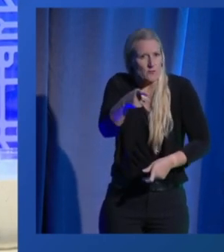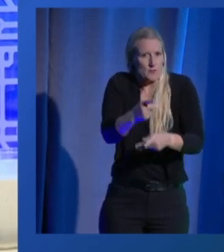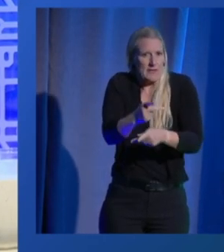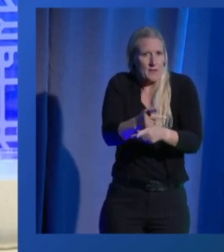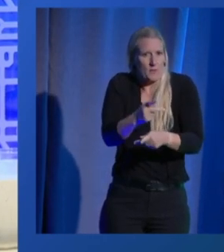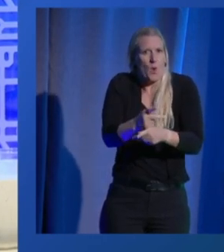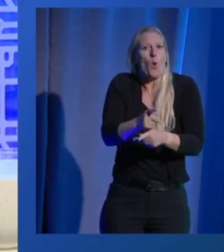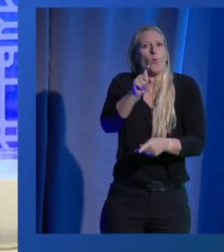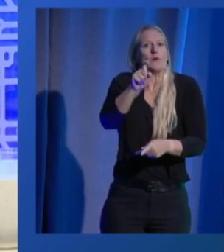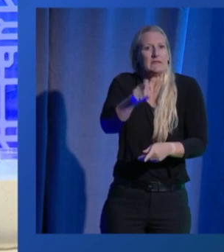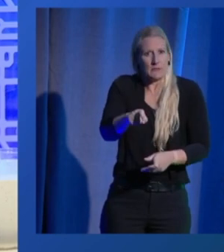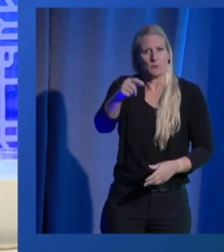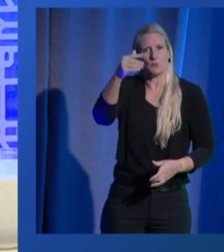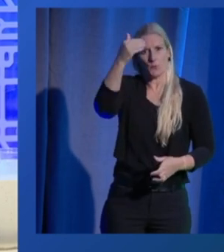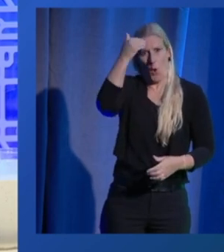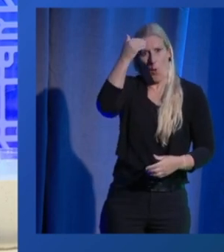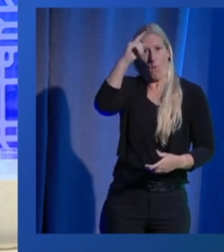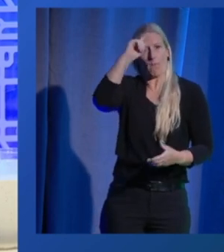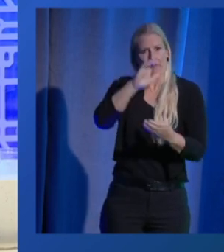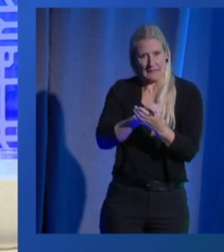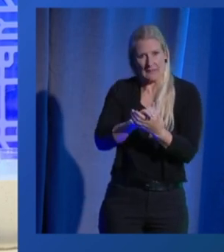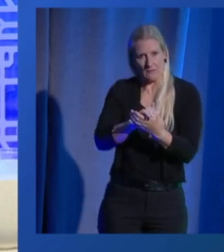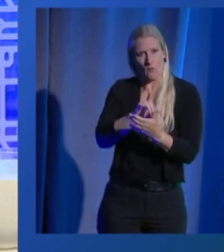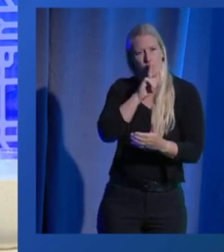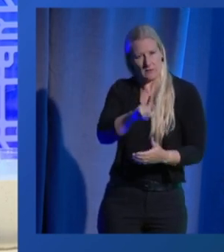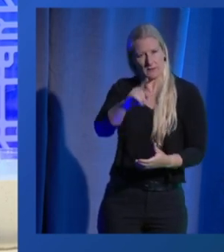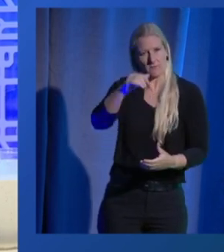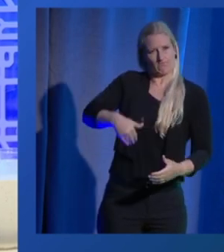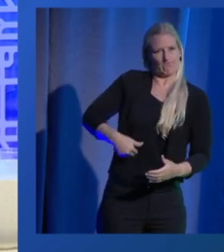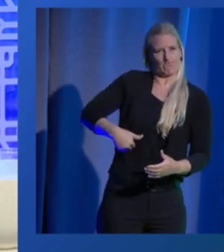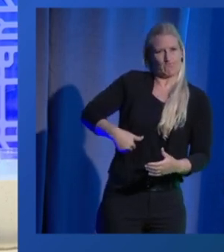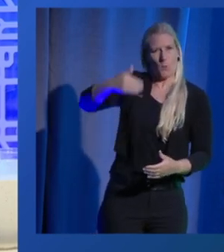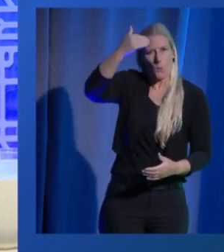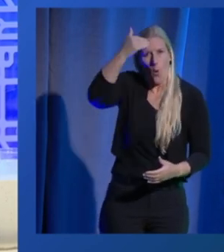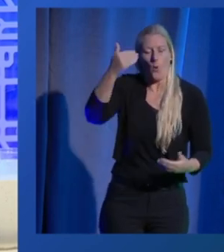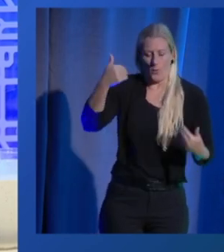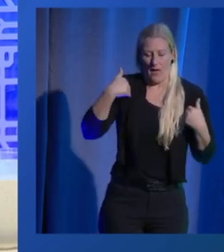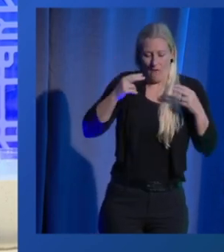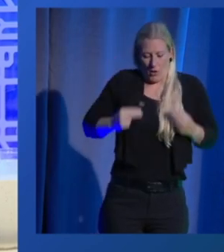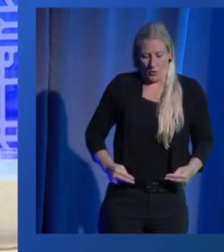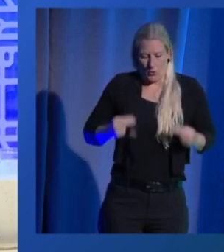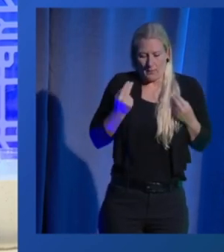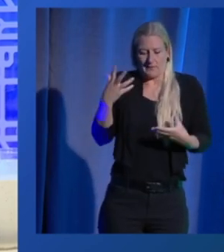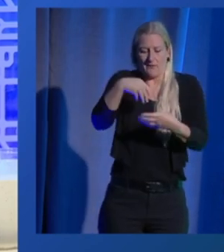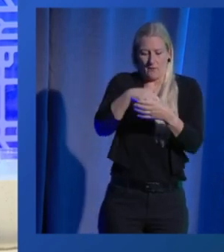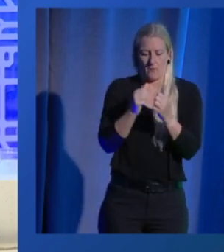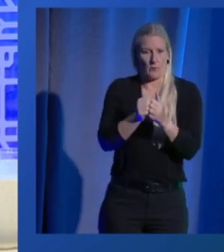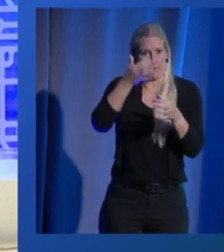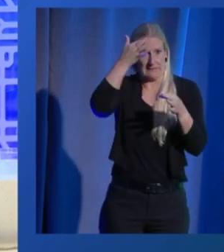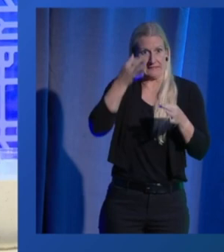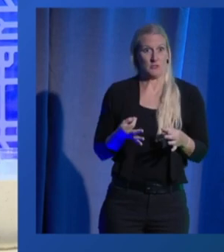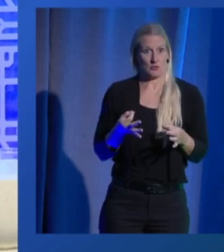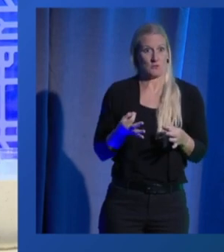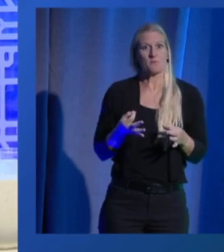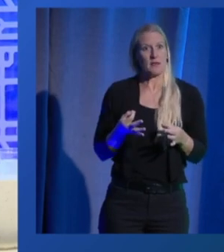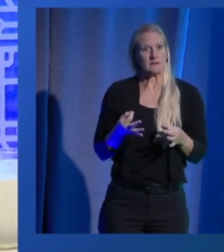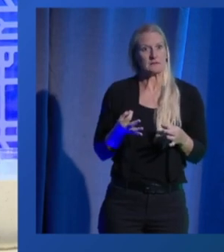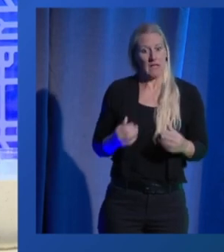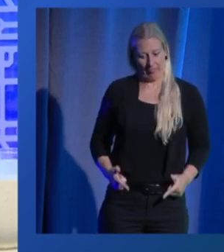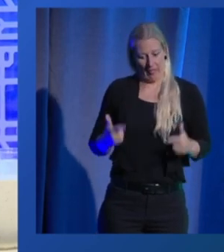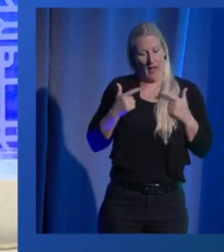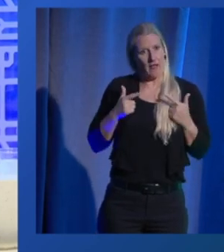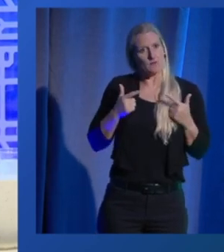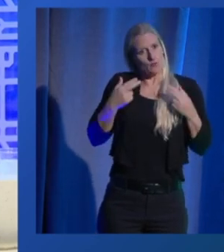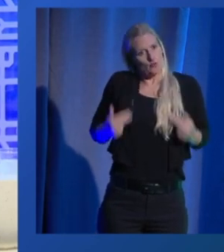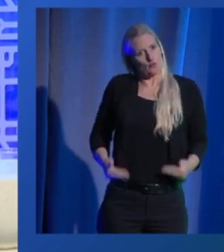human decision- making of of uh of things that would entail taking someone's life or you know or